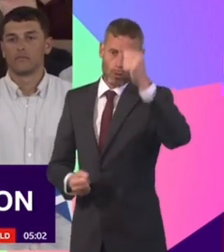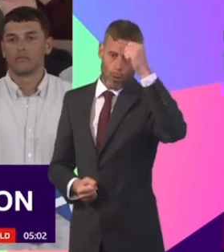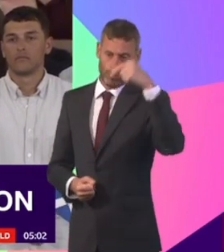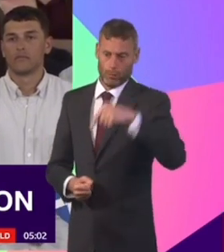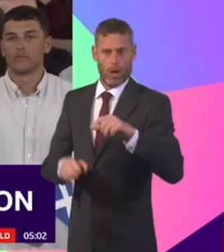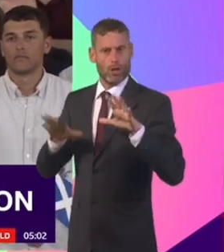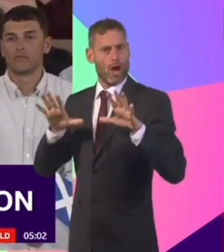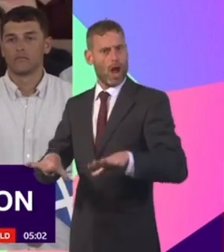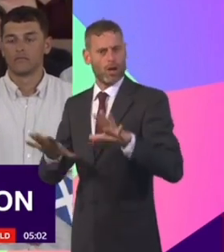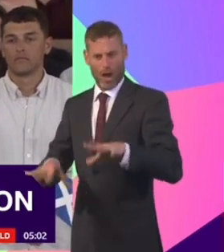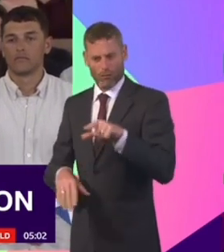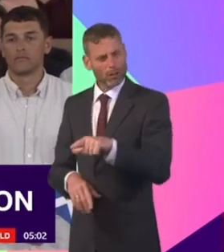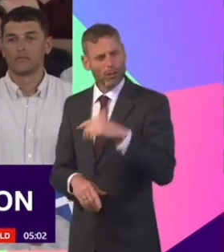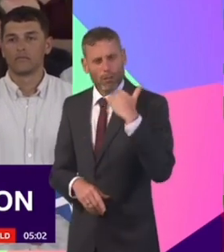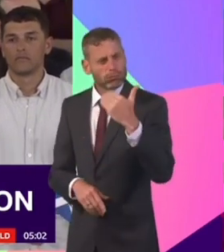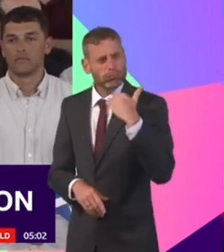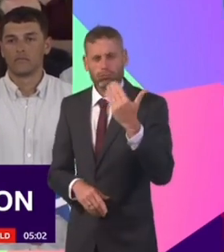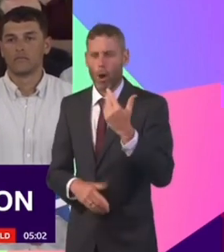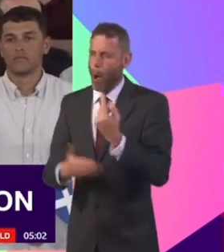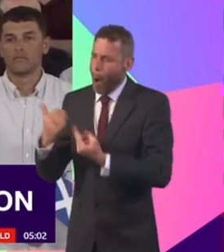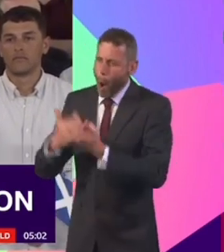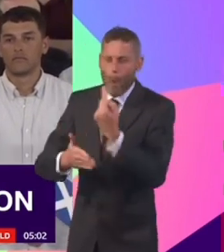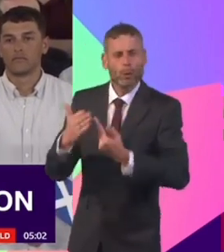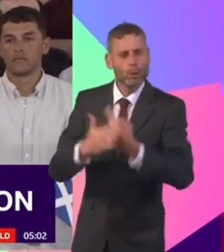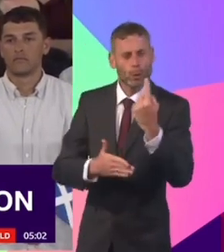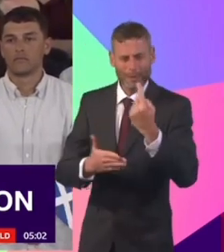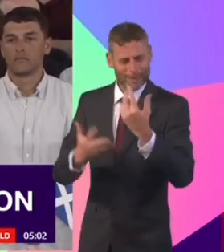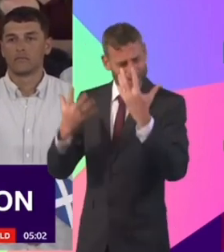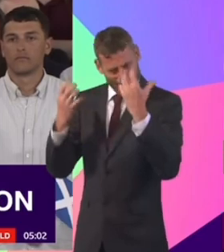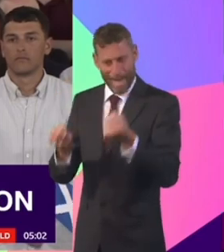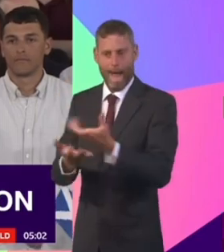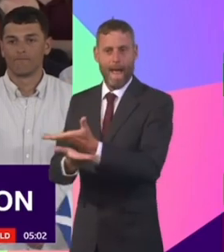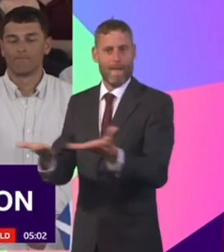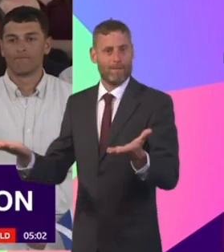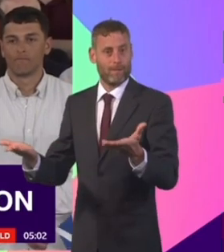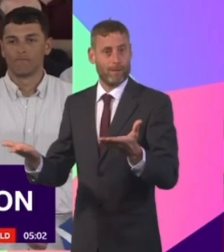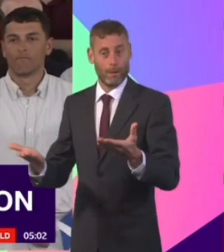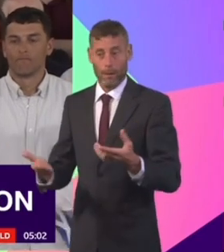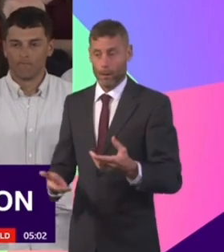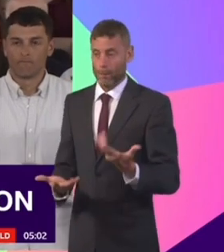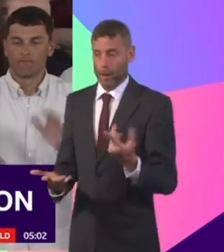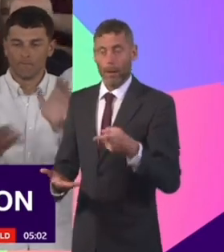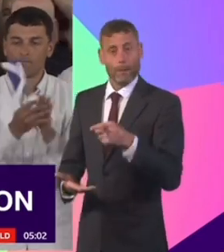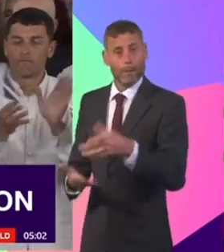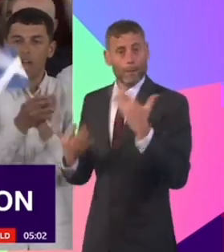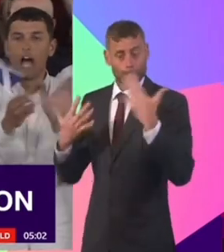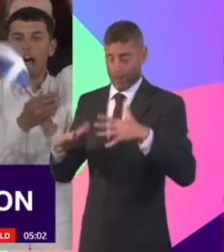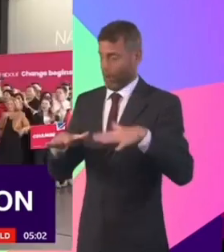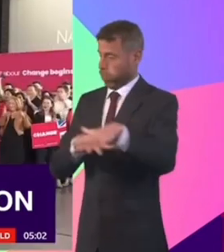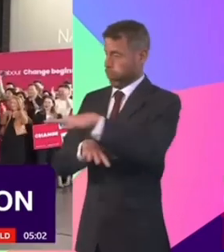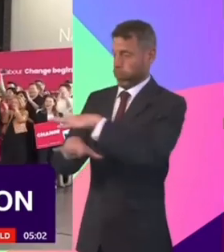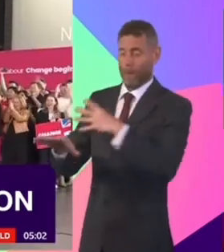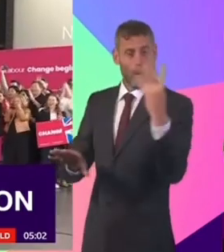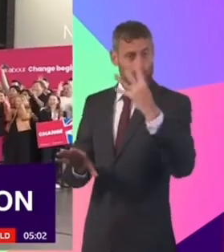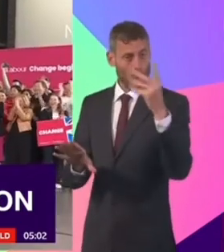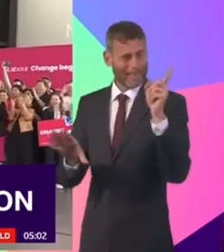the opportunity after 14 years to get its future back.